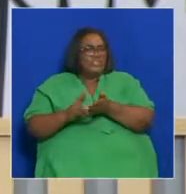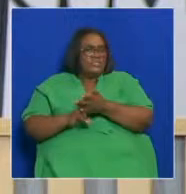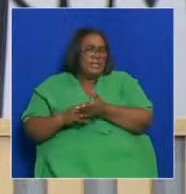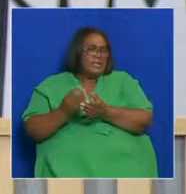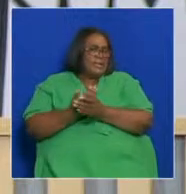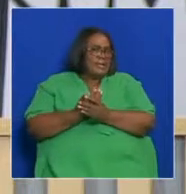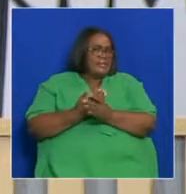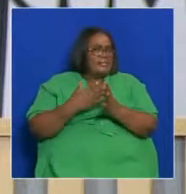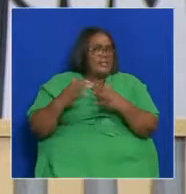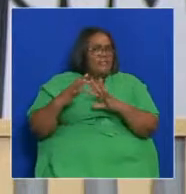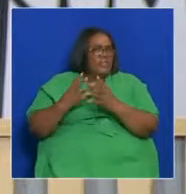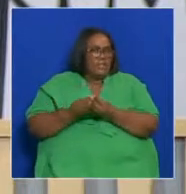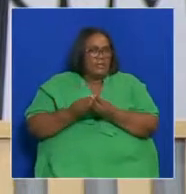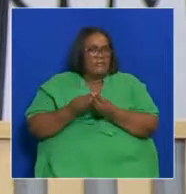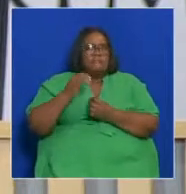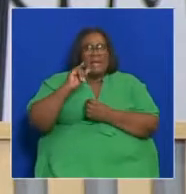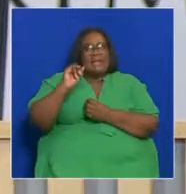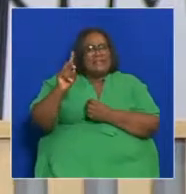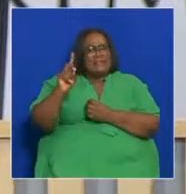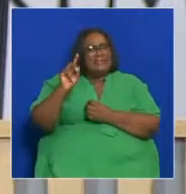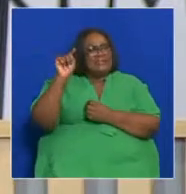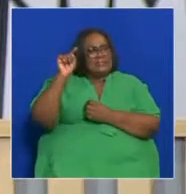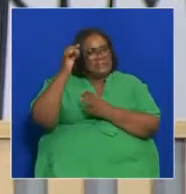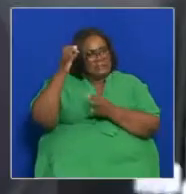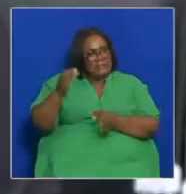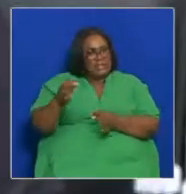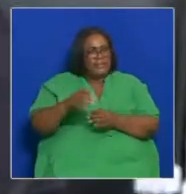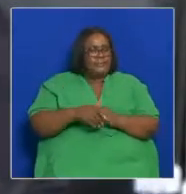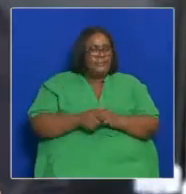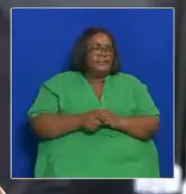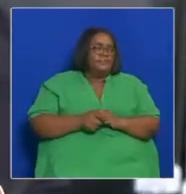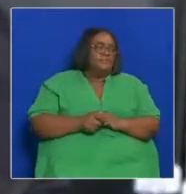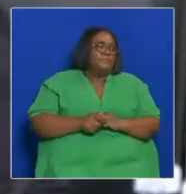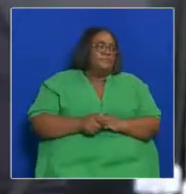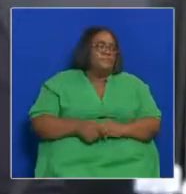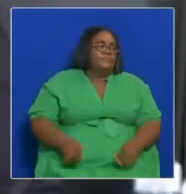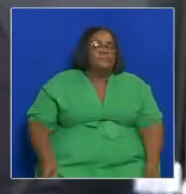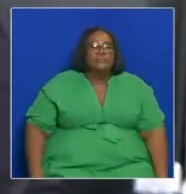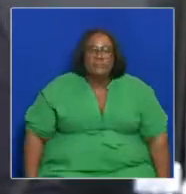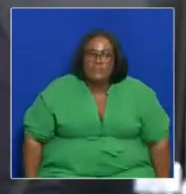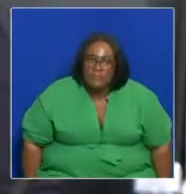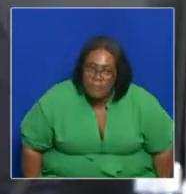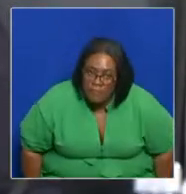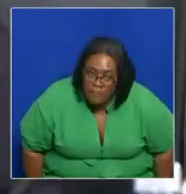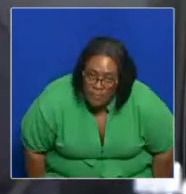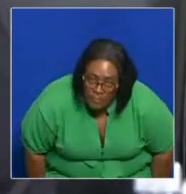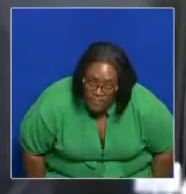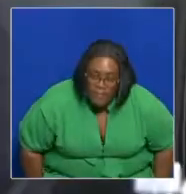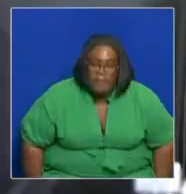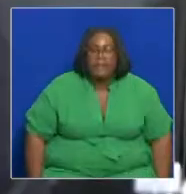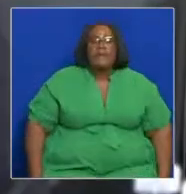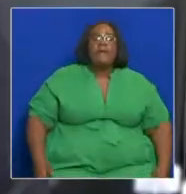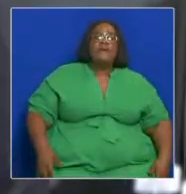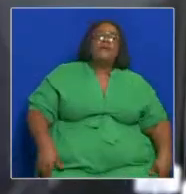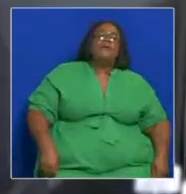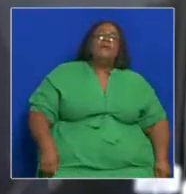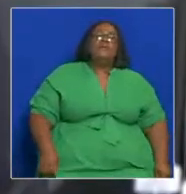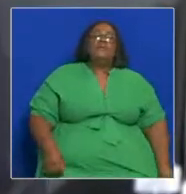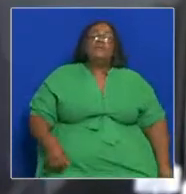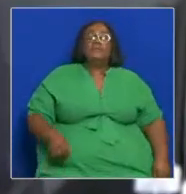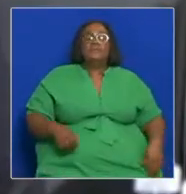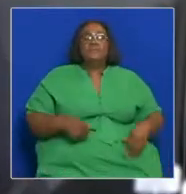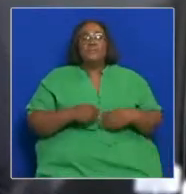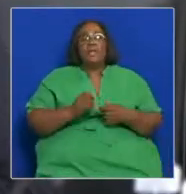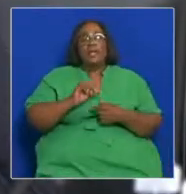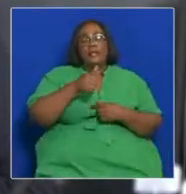ID. Right, thank you. We can then proceed to the next topic, which is the disciplinary and leak